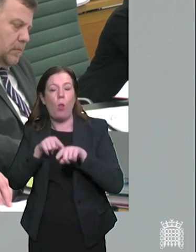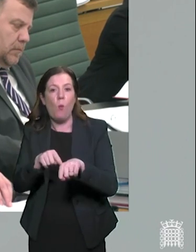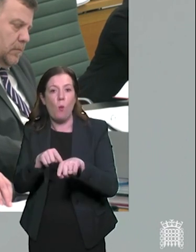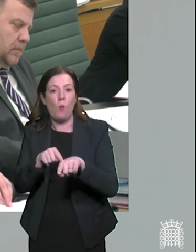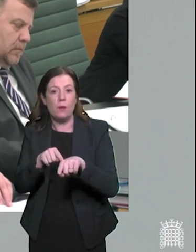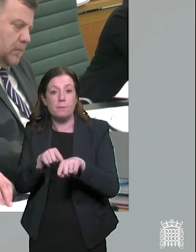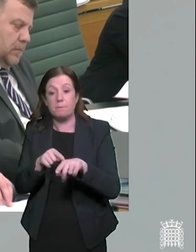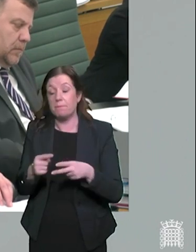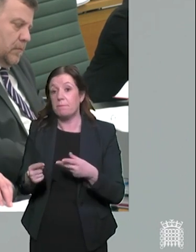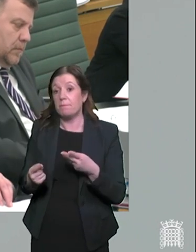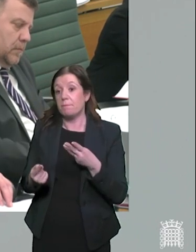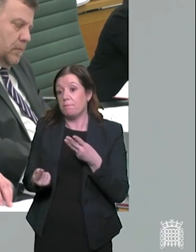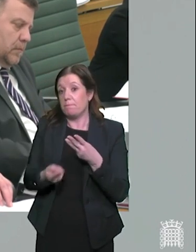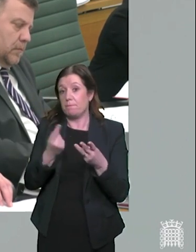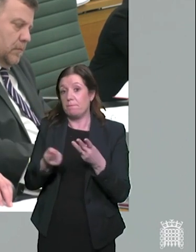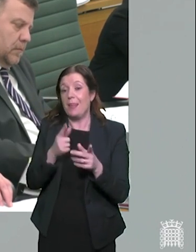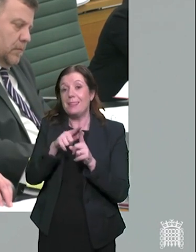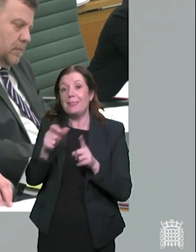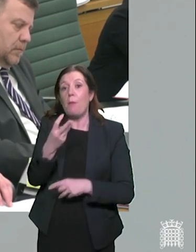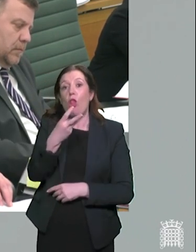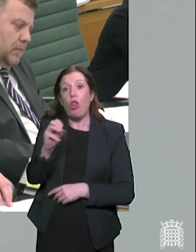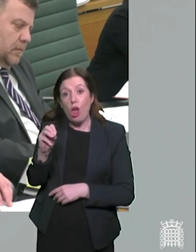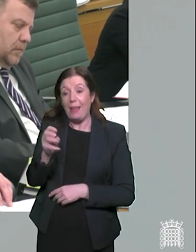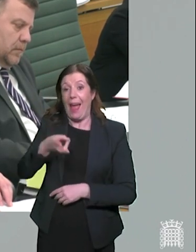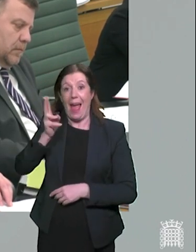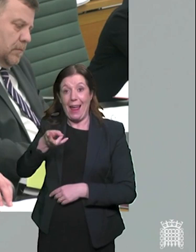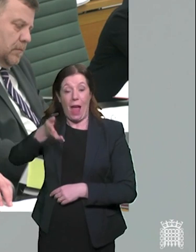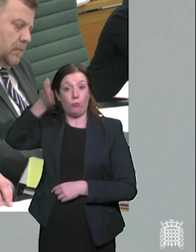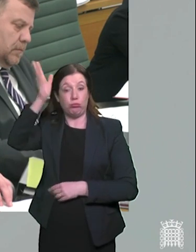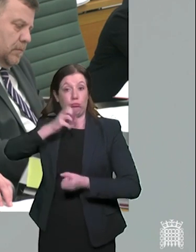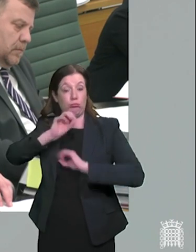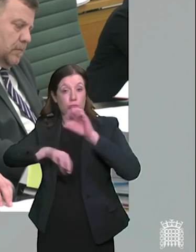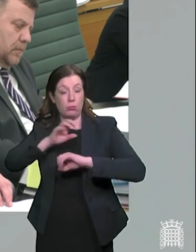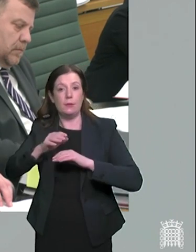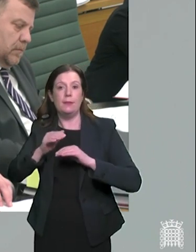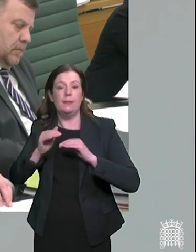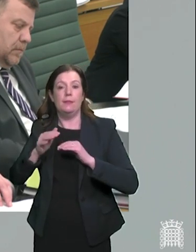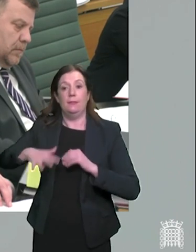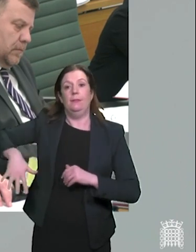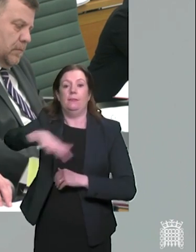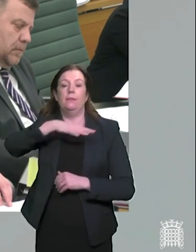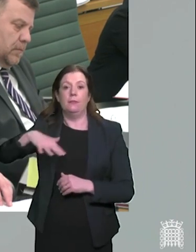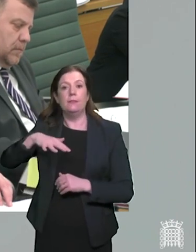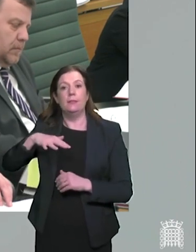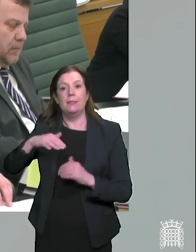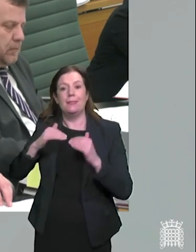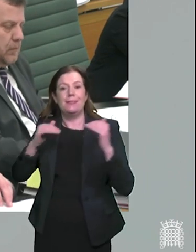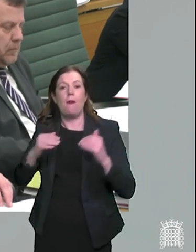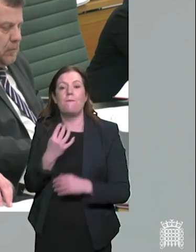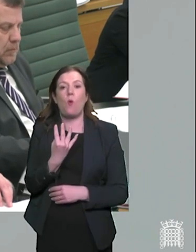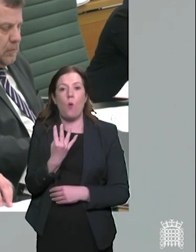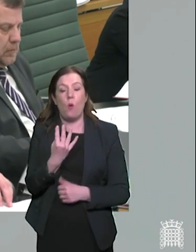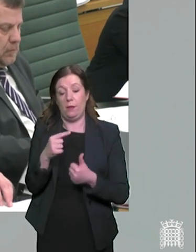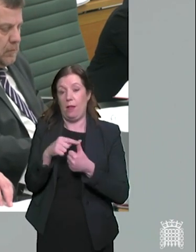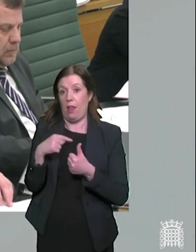In addition, at a press conference on the 30th of December, you outlined a Tier 4 restriction which were enforced